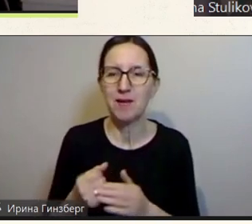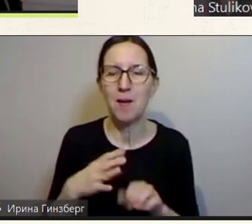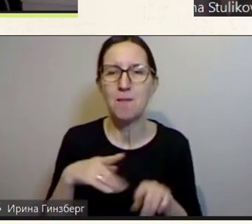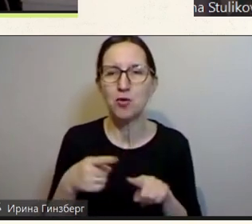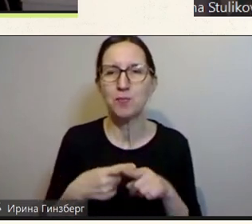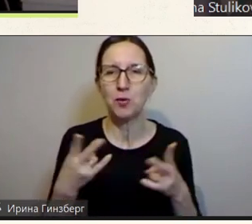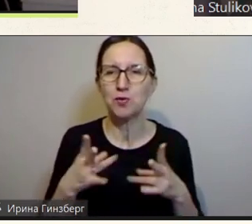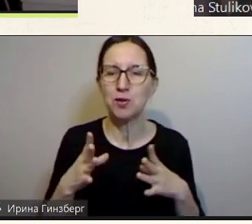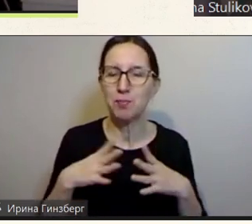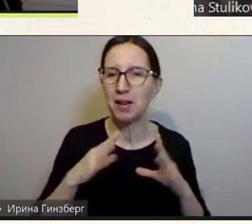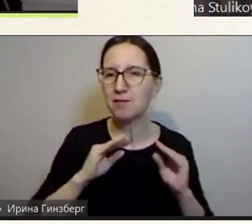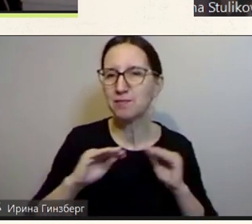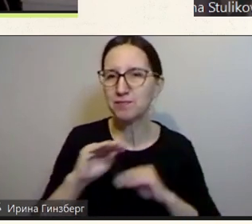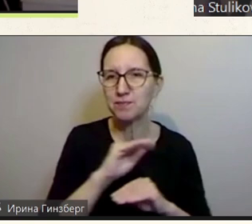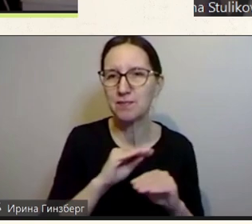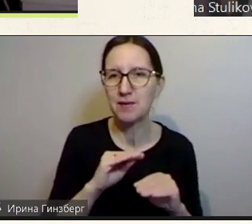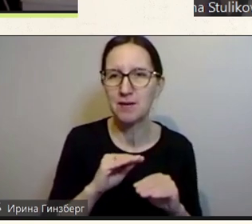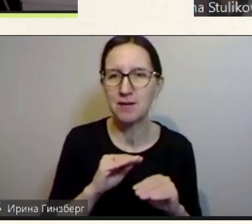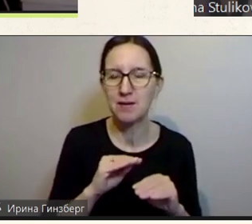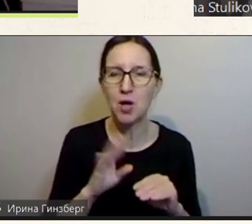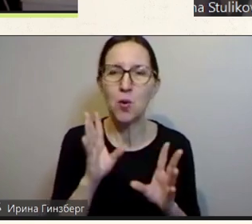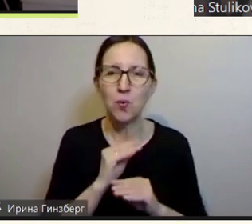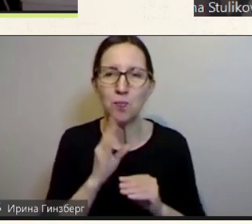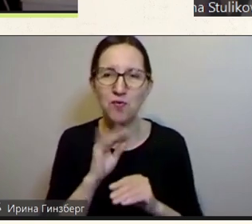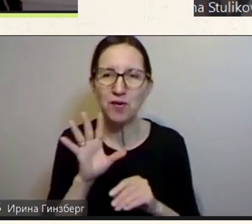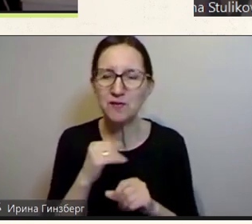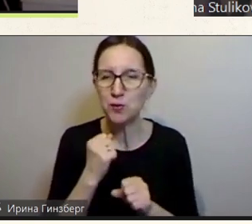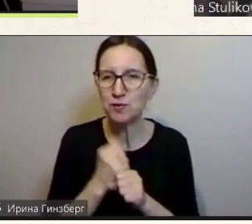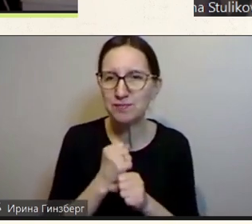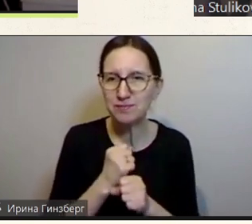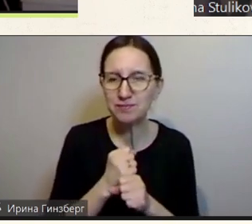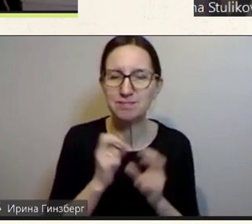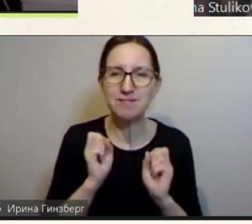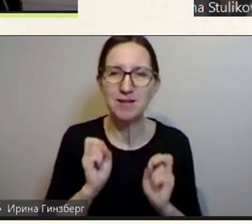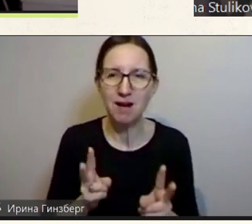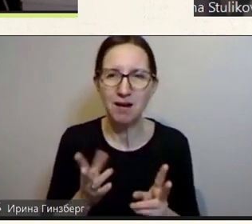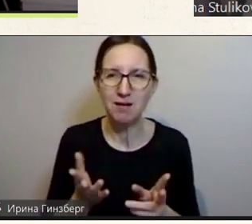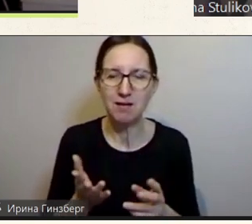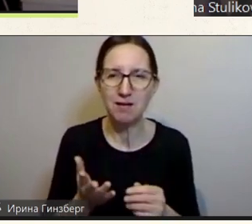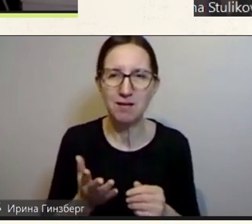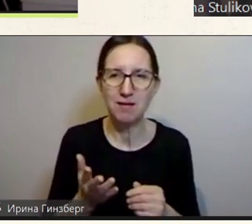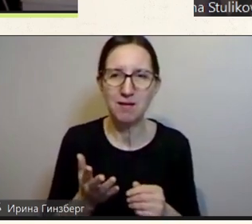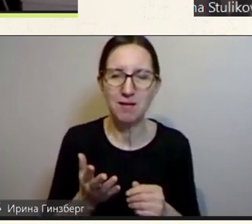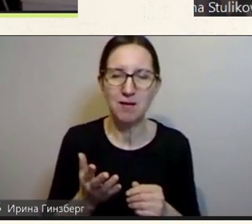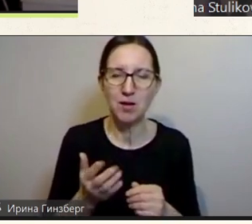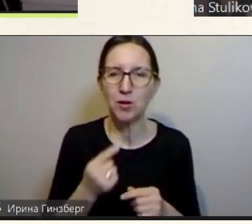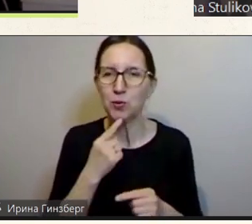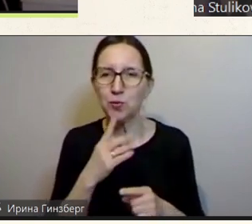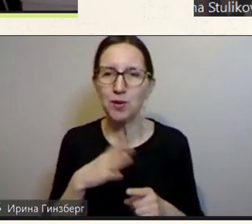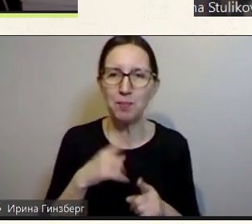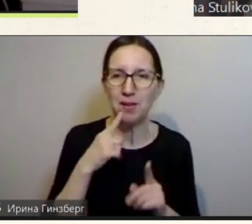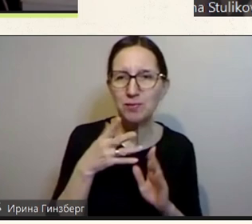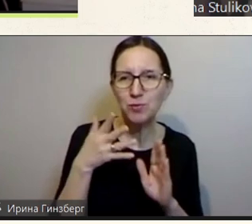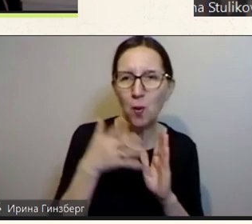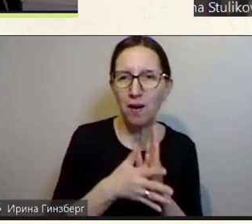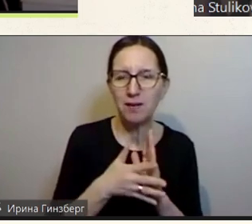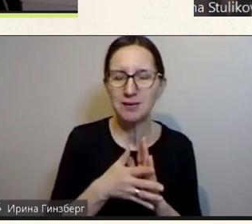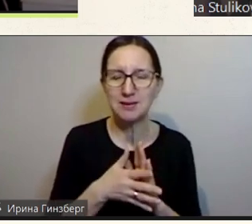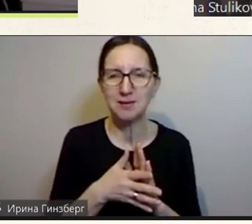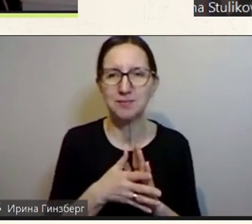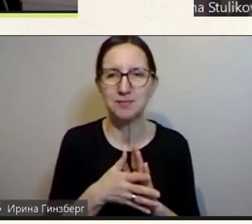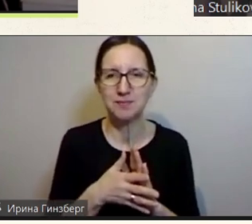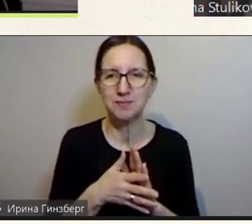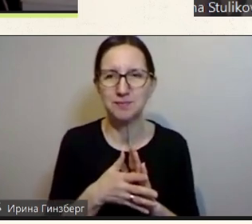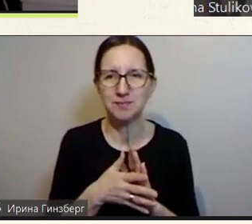Yeah. That you had to plan the work, you had to build the cones that would separate